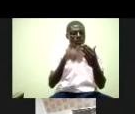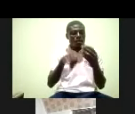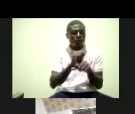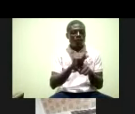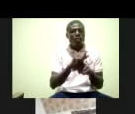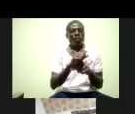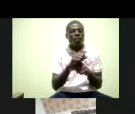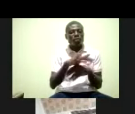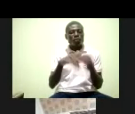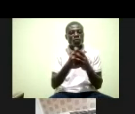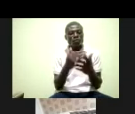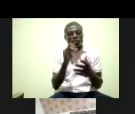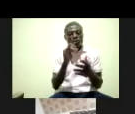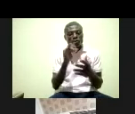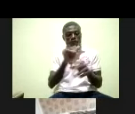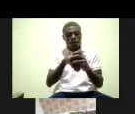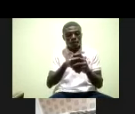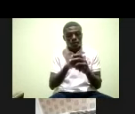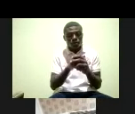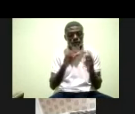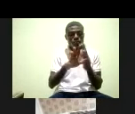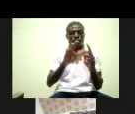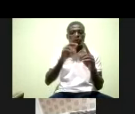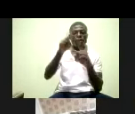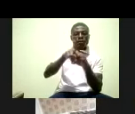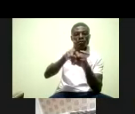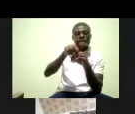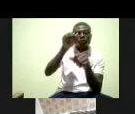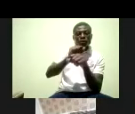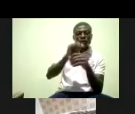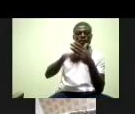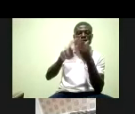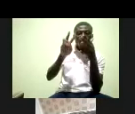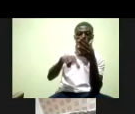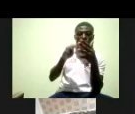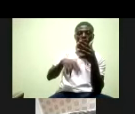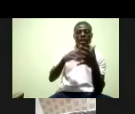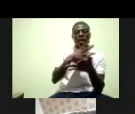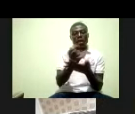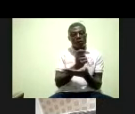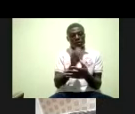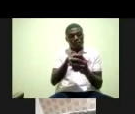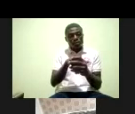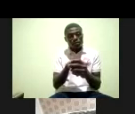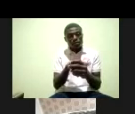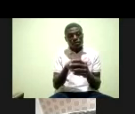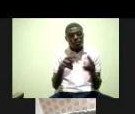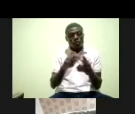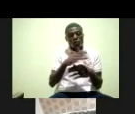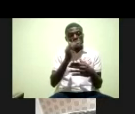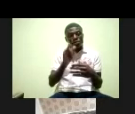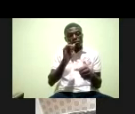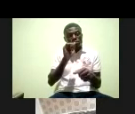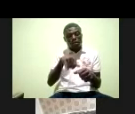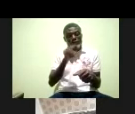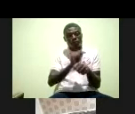to get it to apply it in reading and writing part. Main component is the